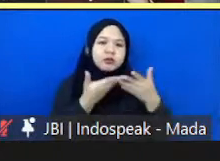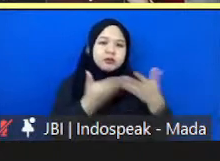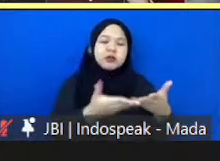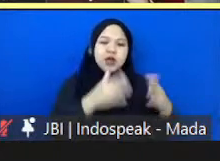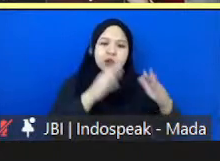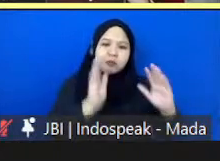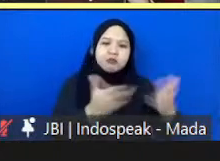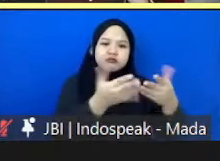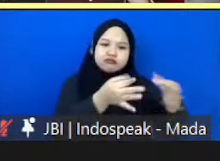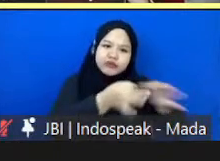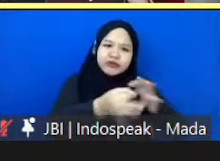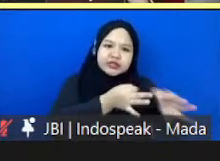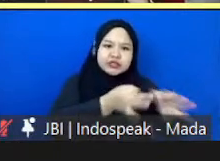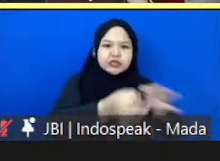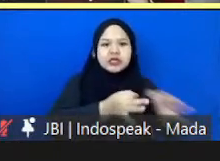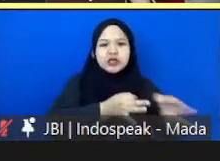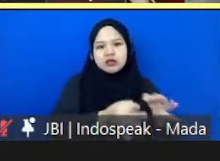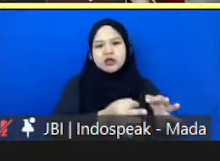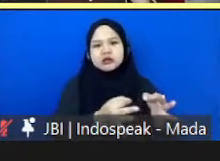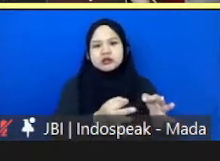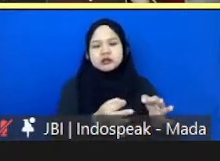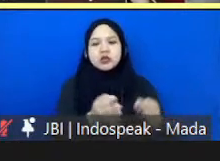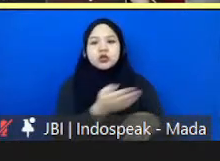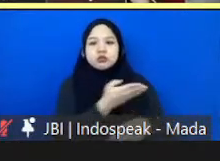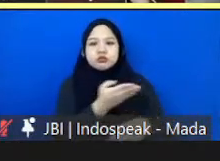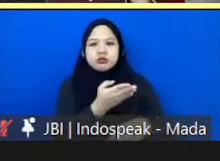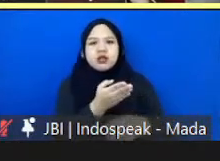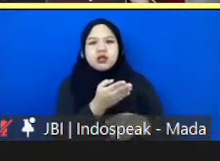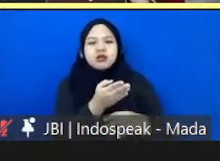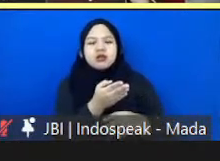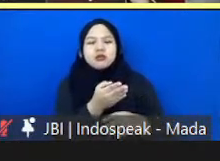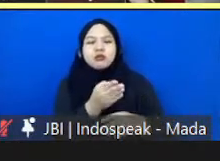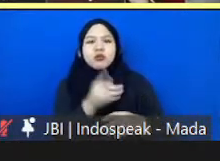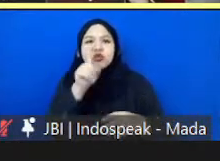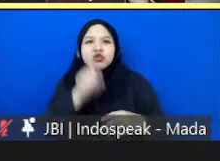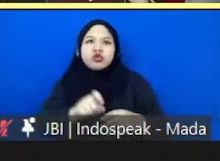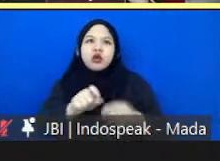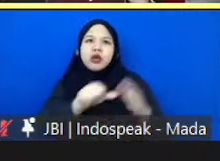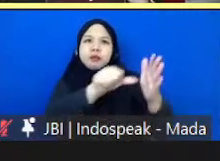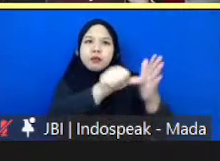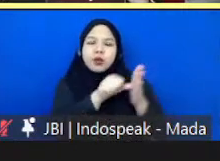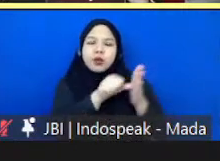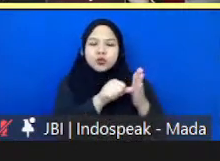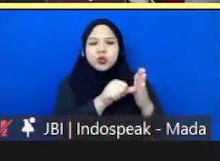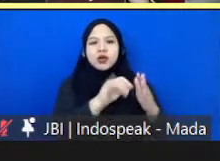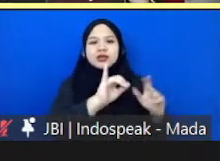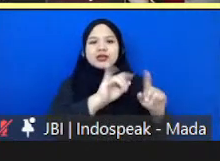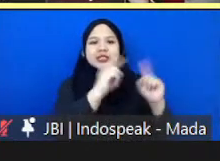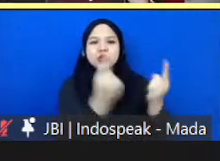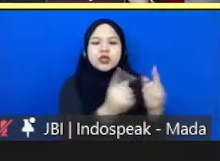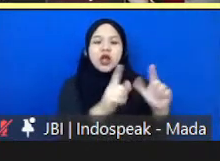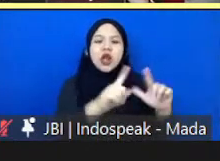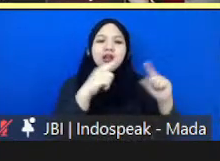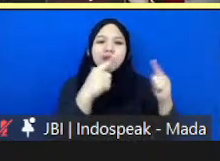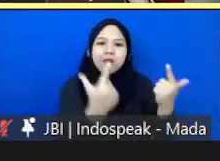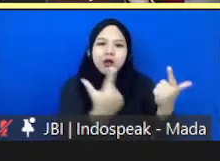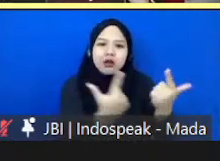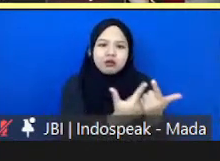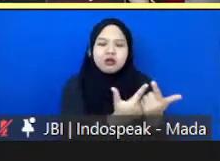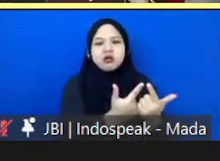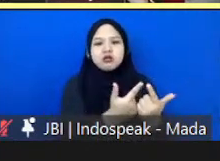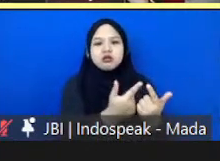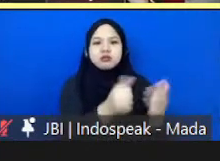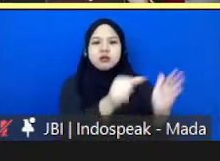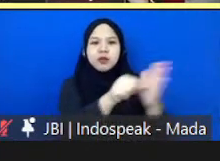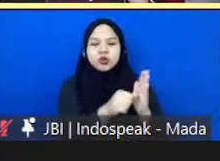available, but for those who could finance institutional care. However, after independence and the mental health law in